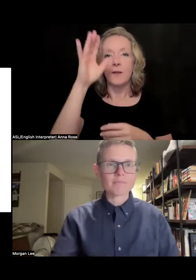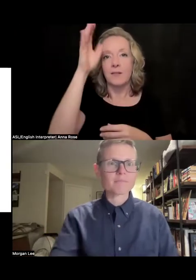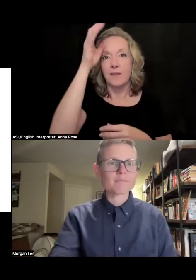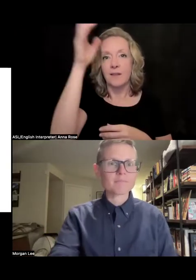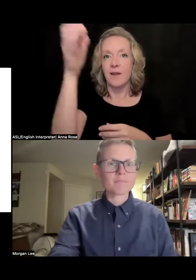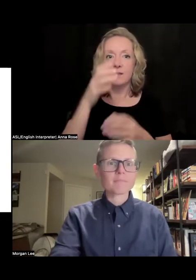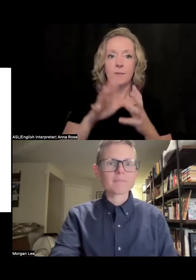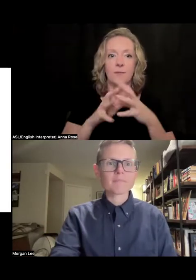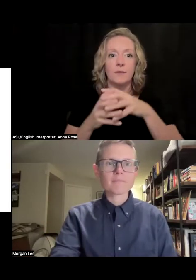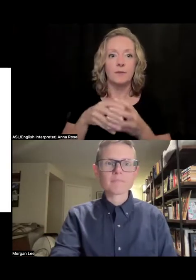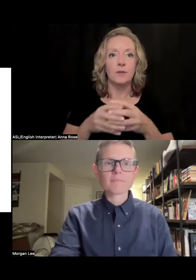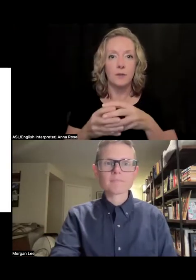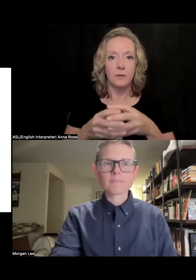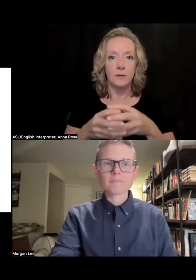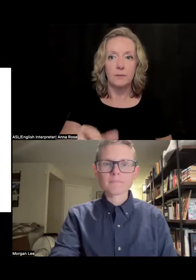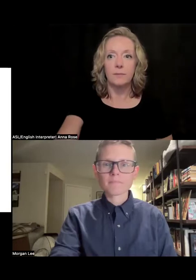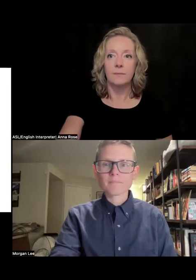mind.